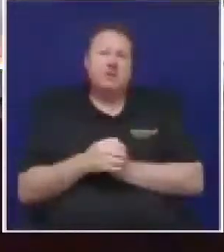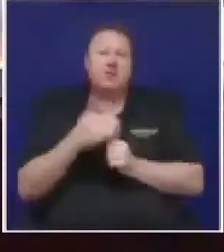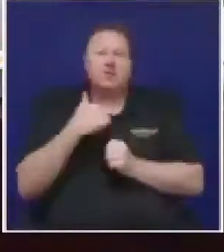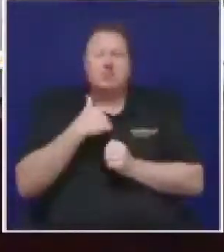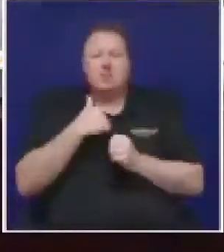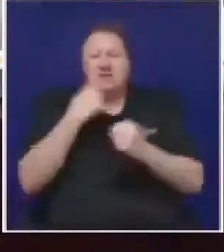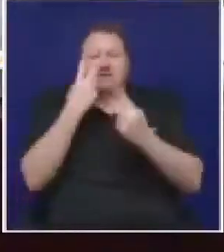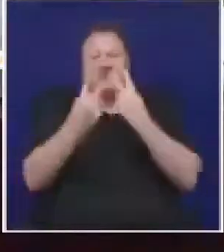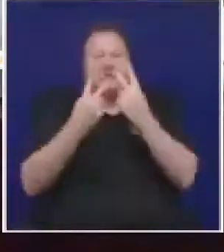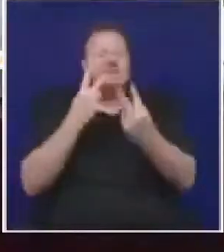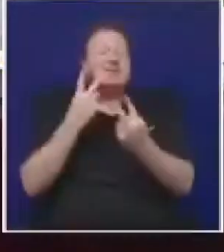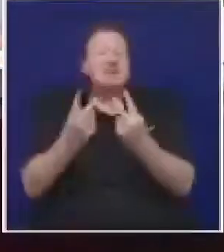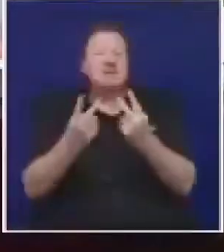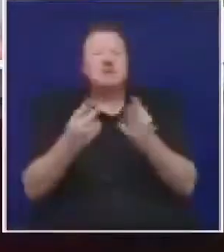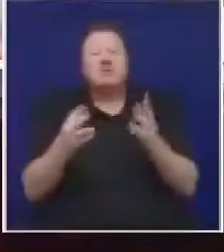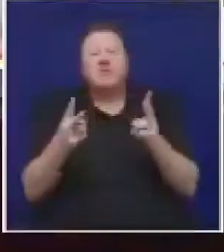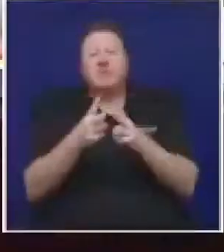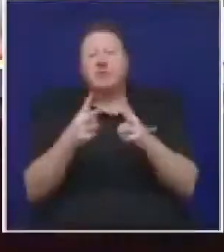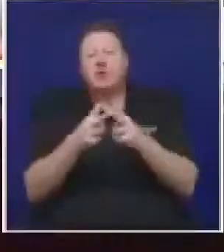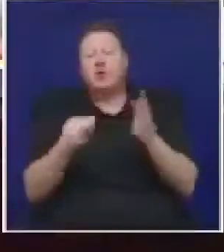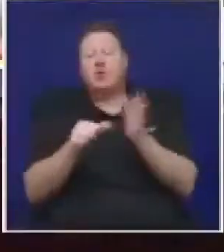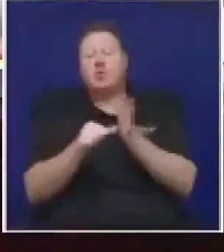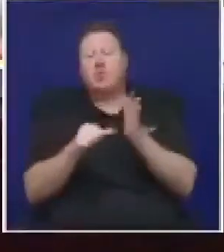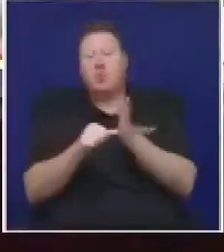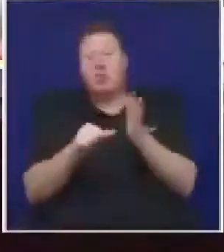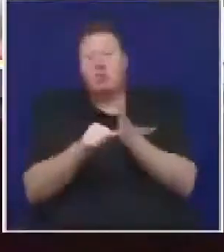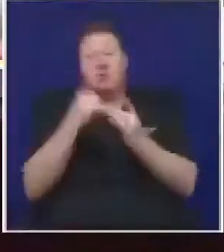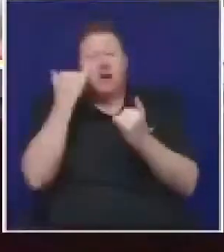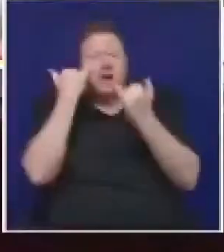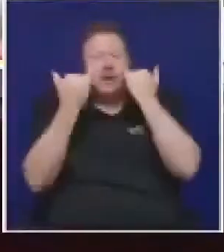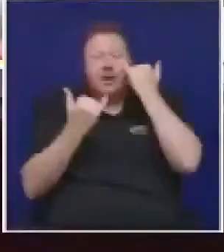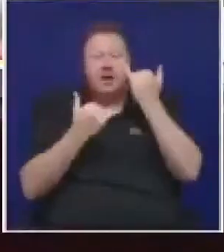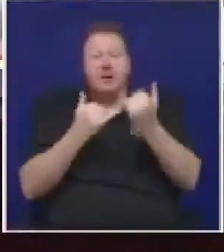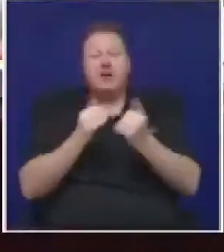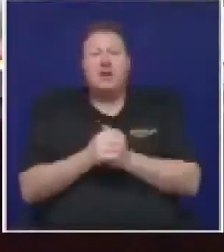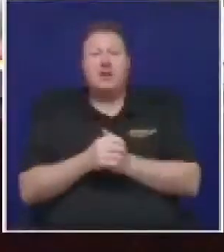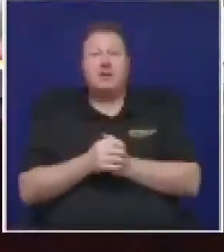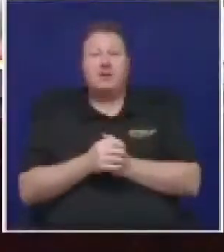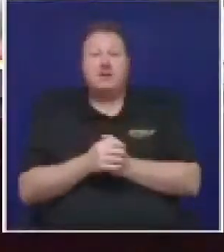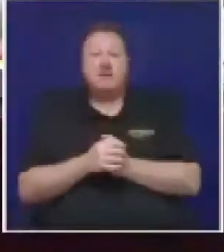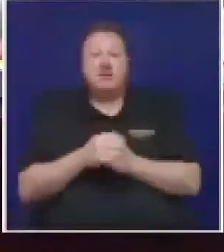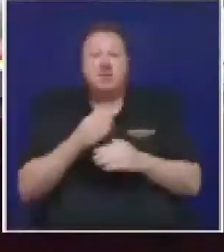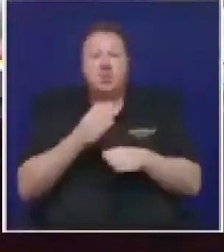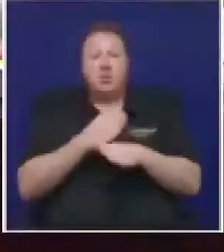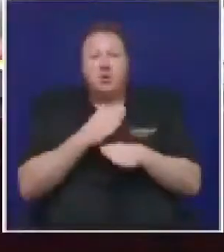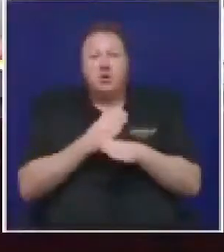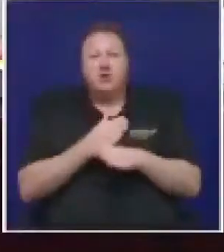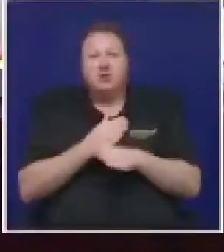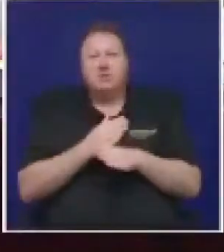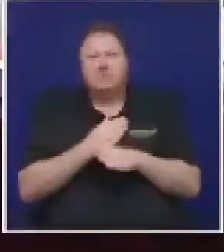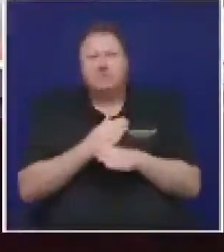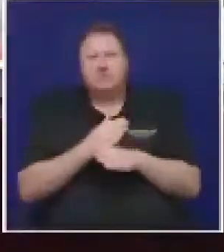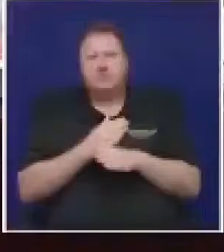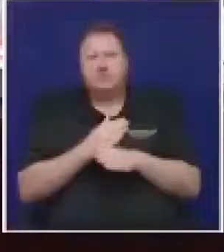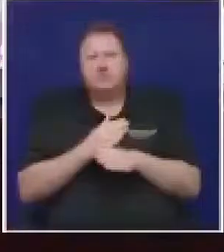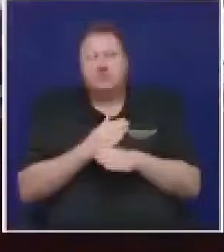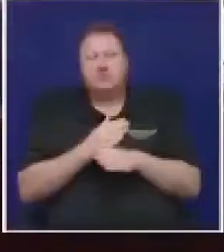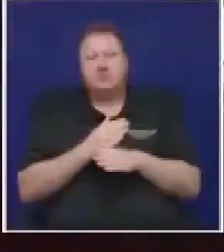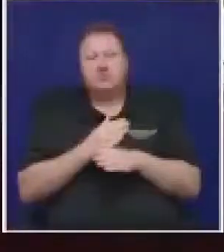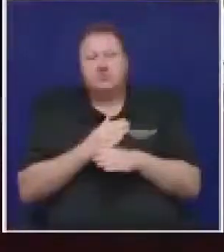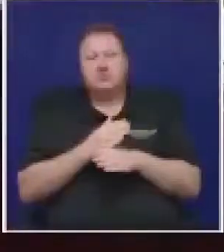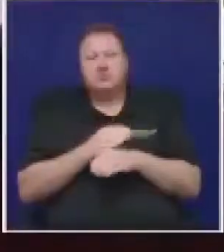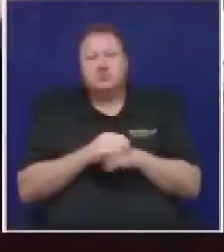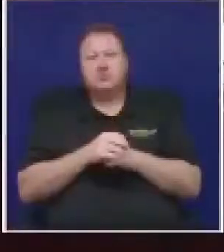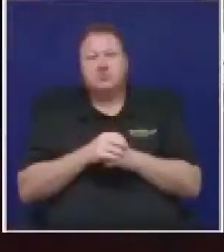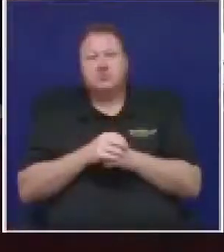across some very important initiatives that are working. So it's one thing